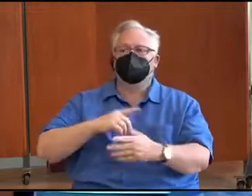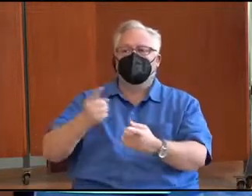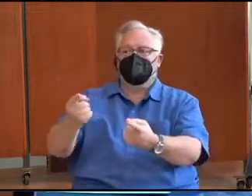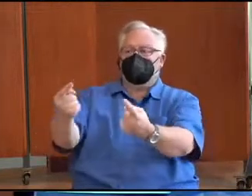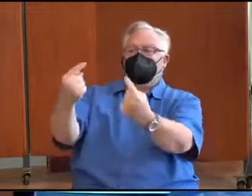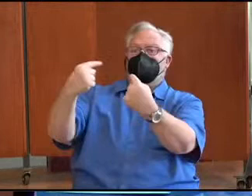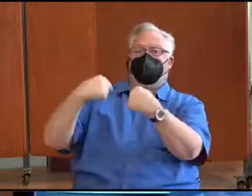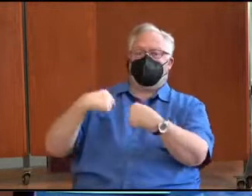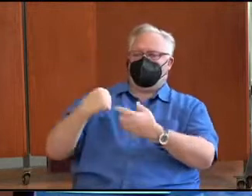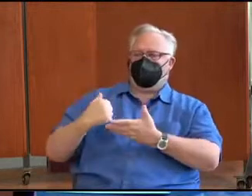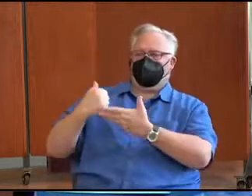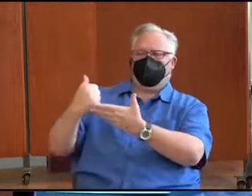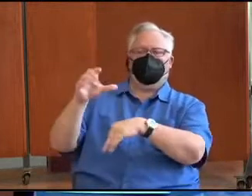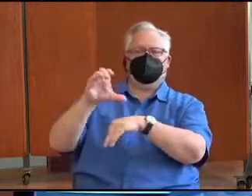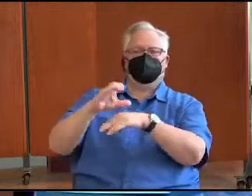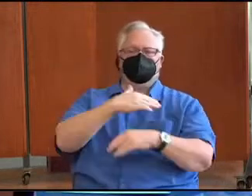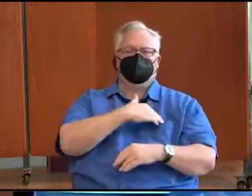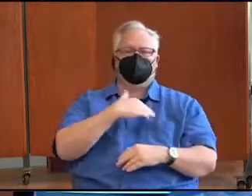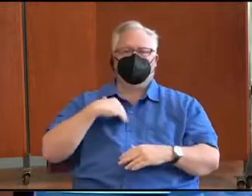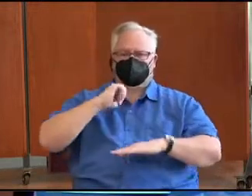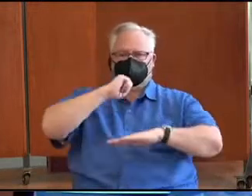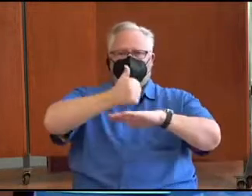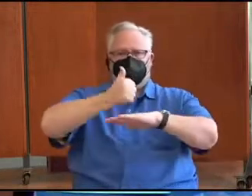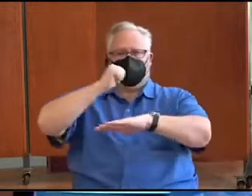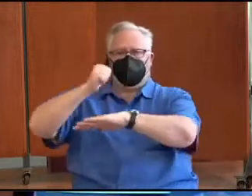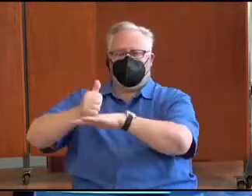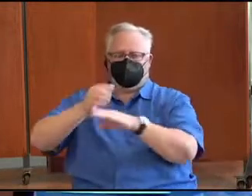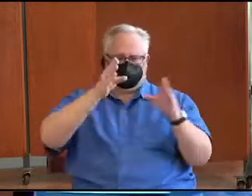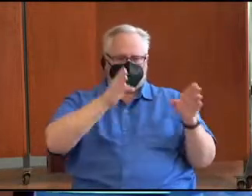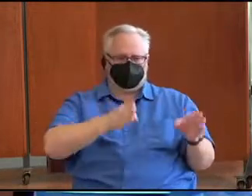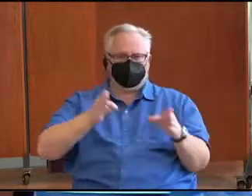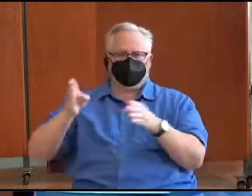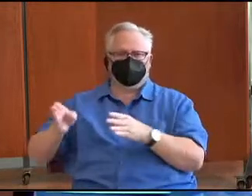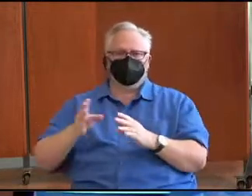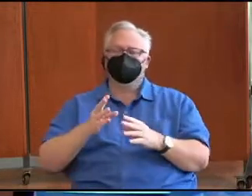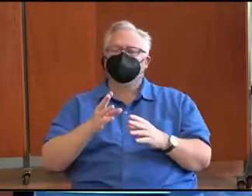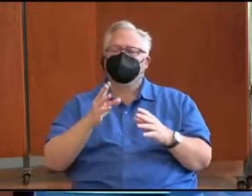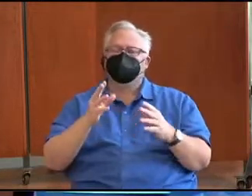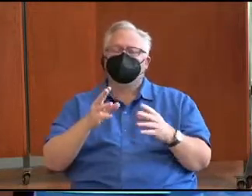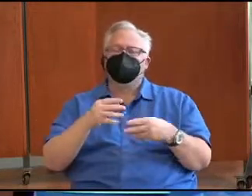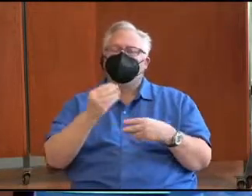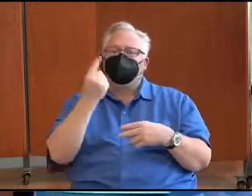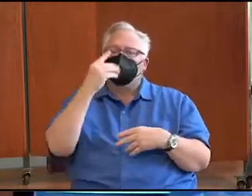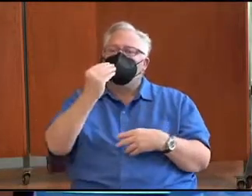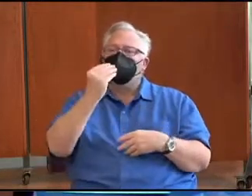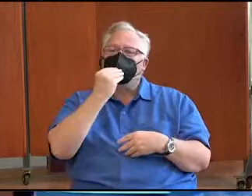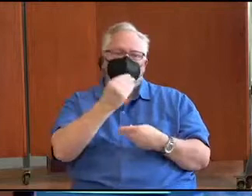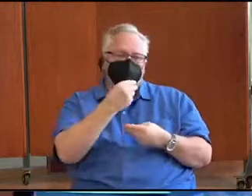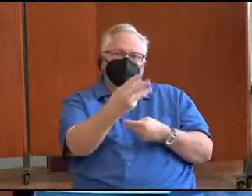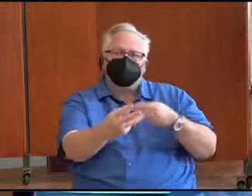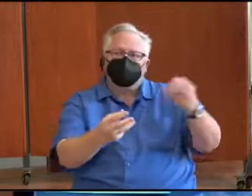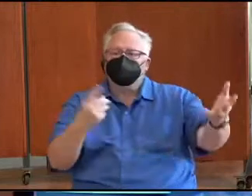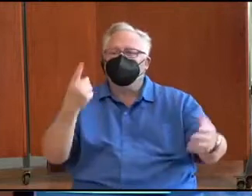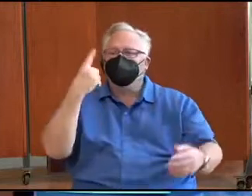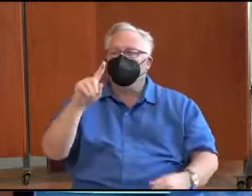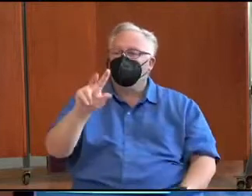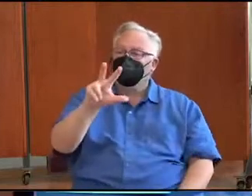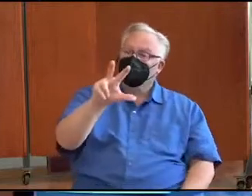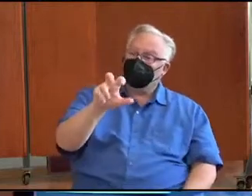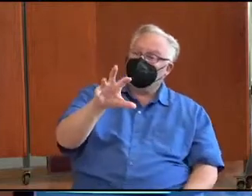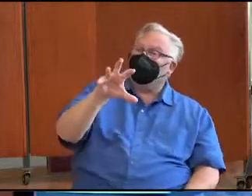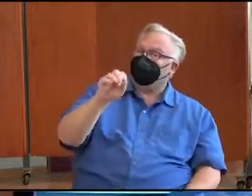to organize distribution for over 350 families every Saturday. Now, a